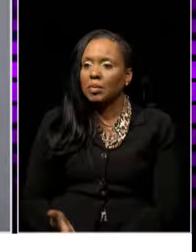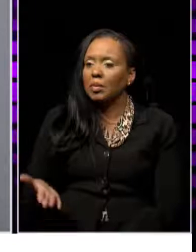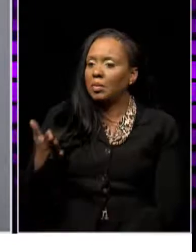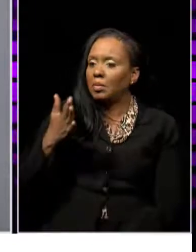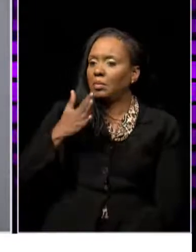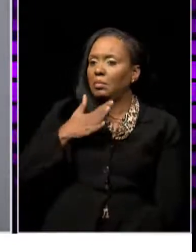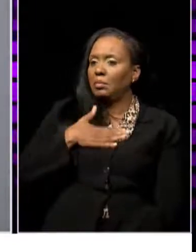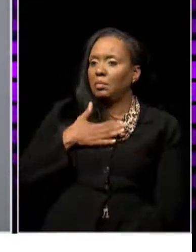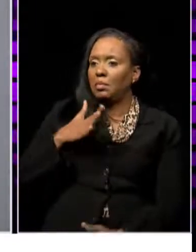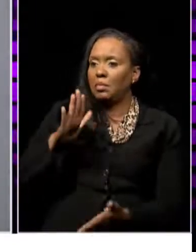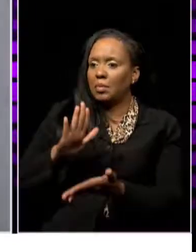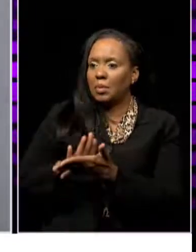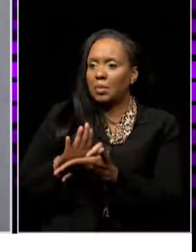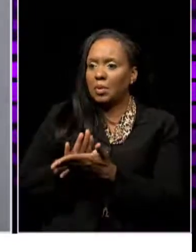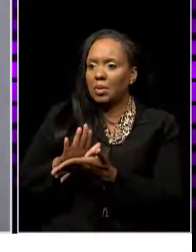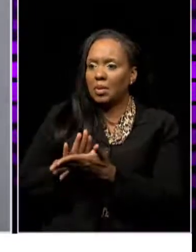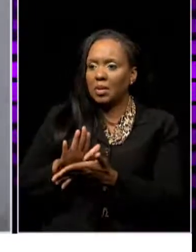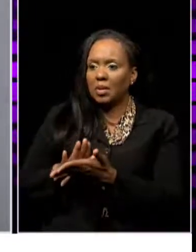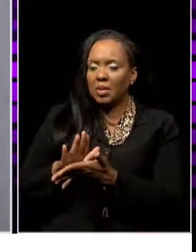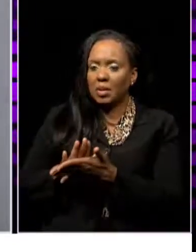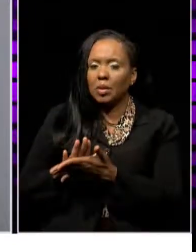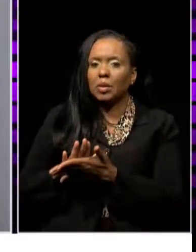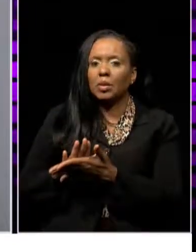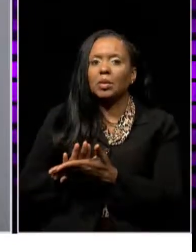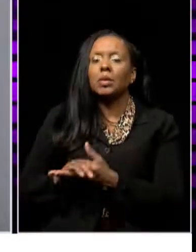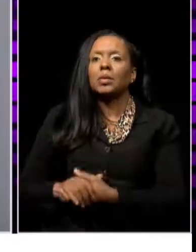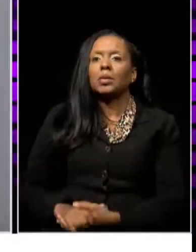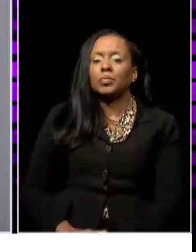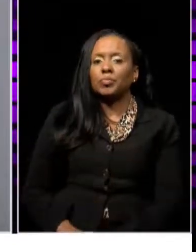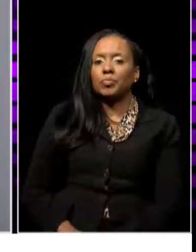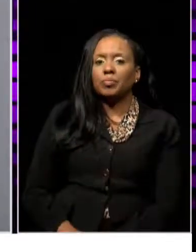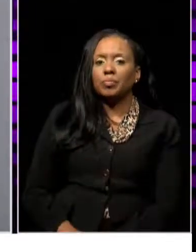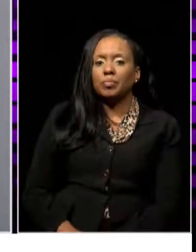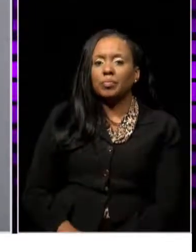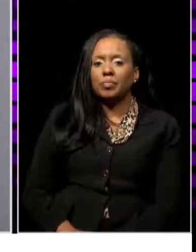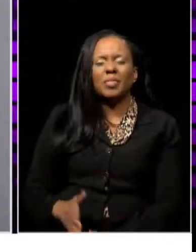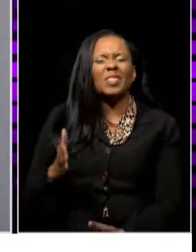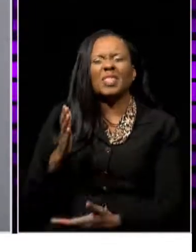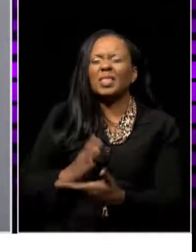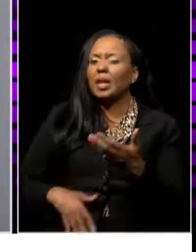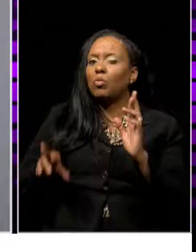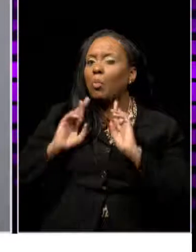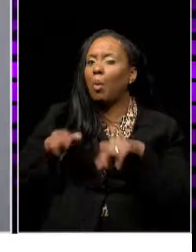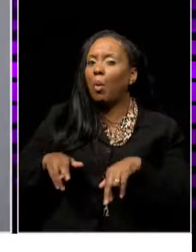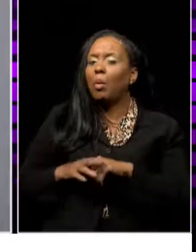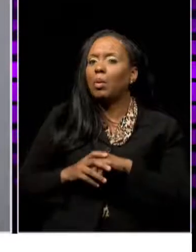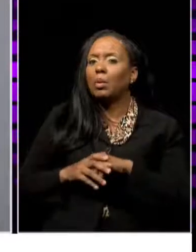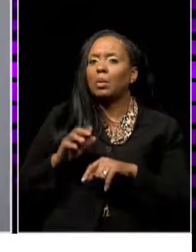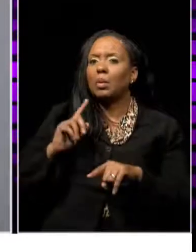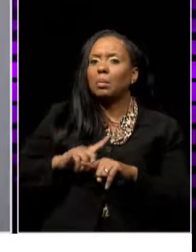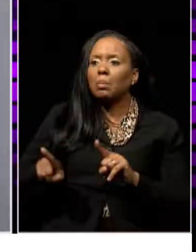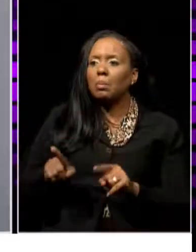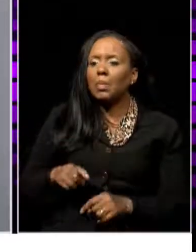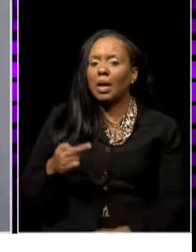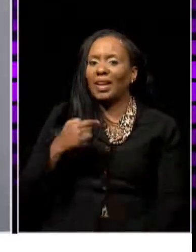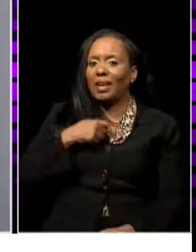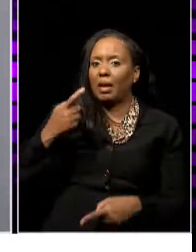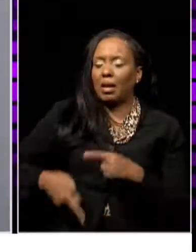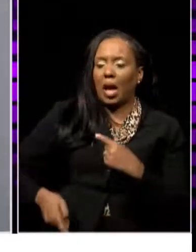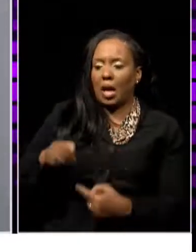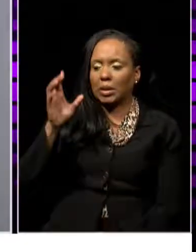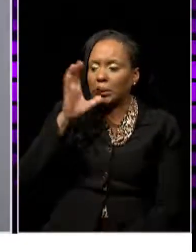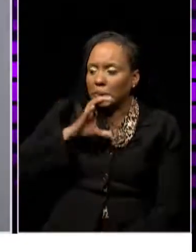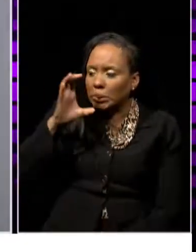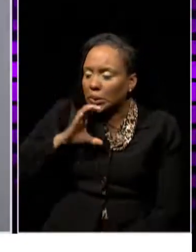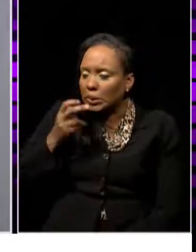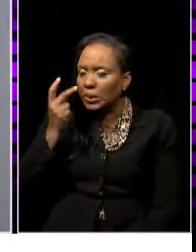There have been reports, but they have not been confirmed in terms of an investigation carried out, because the investigation cannot be done by me,